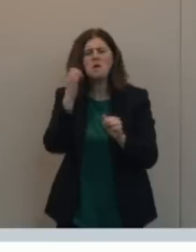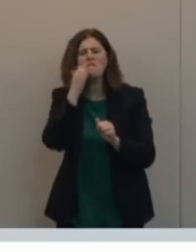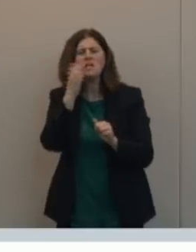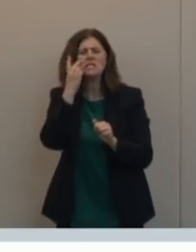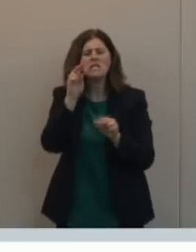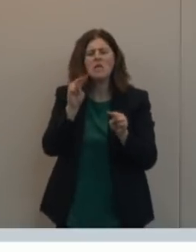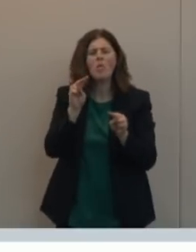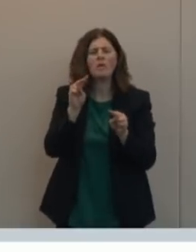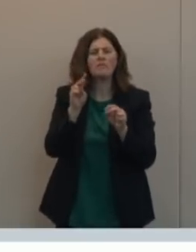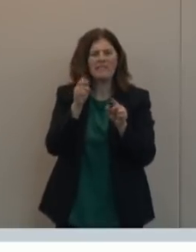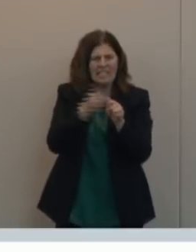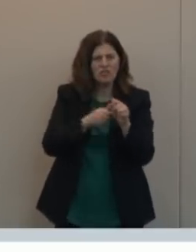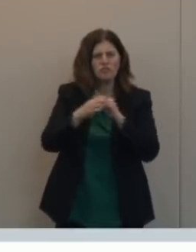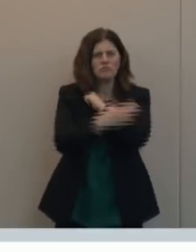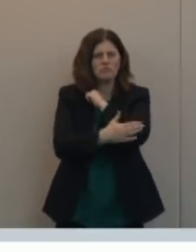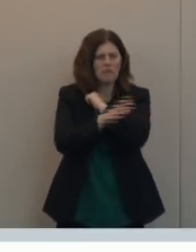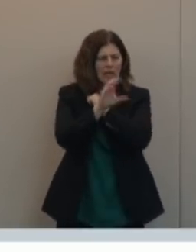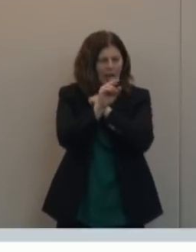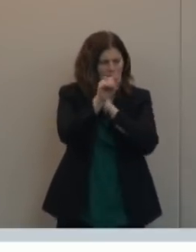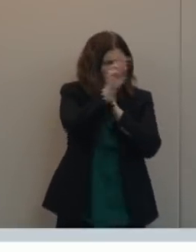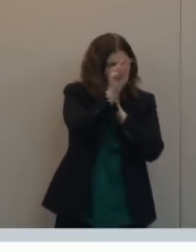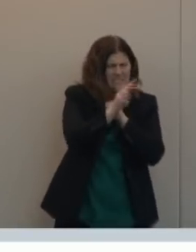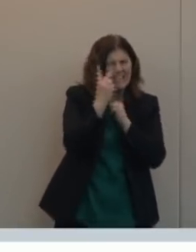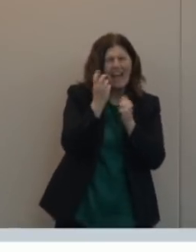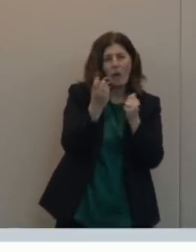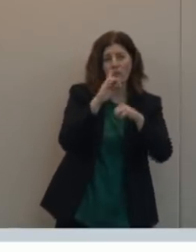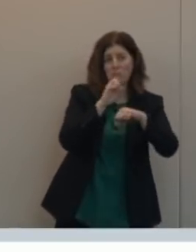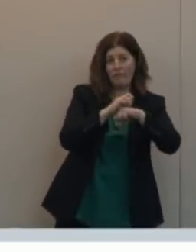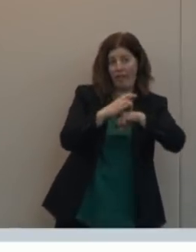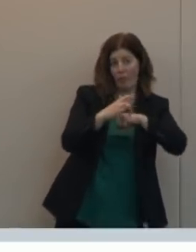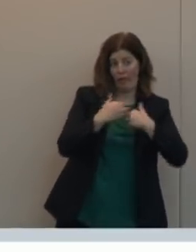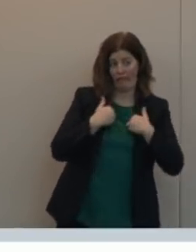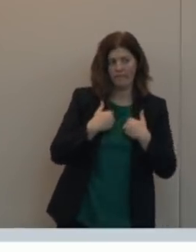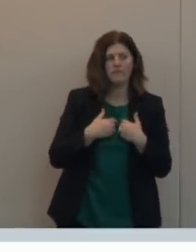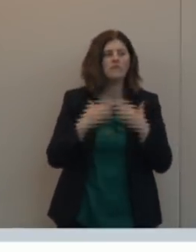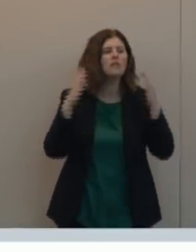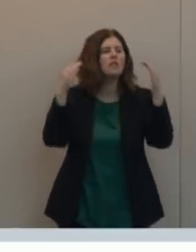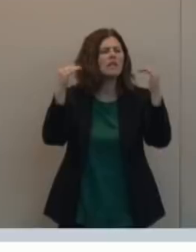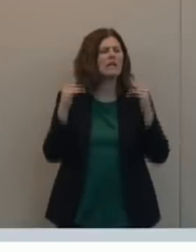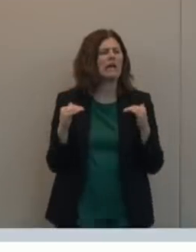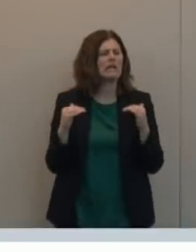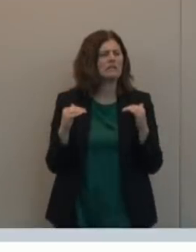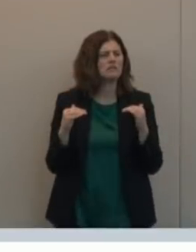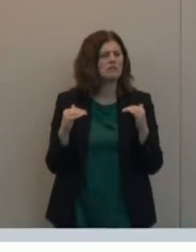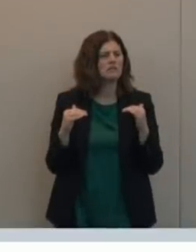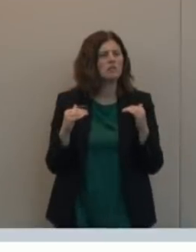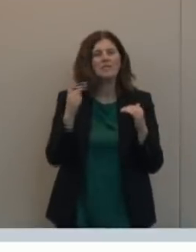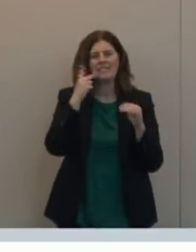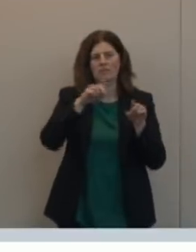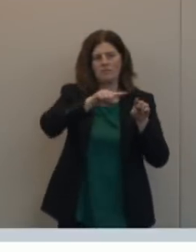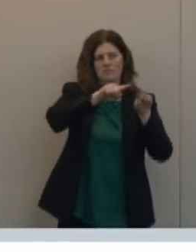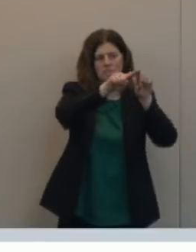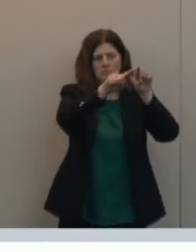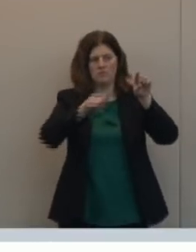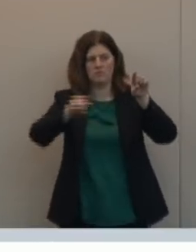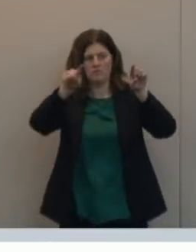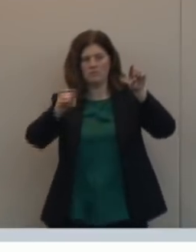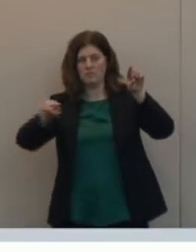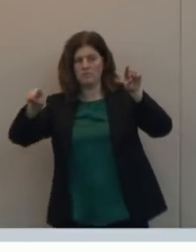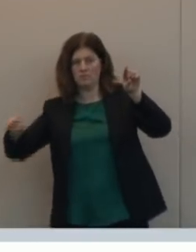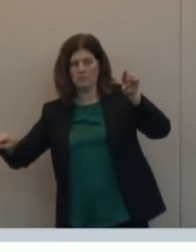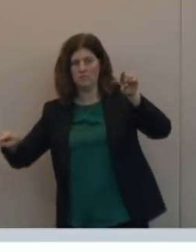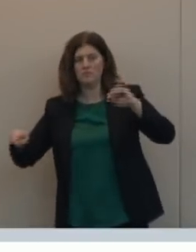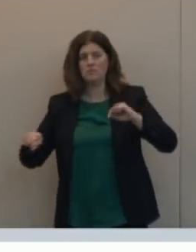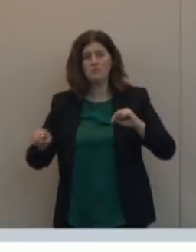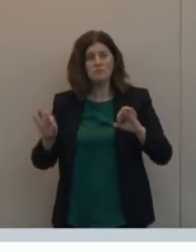by county. And on the next slide, I think you may see a graph of that. So actually this